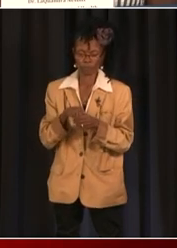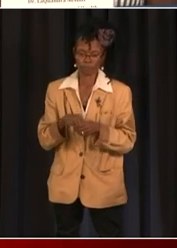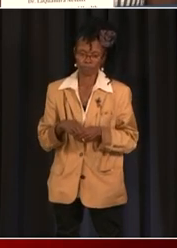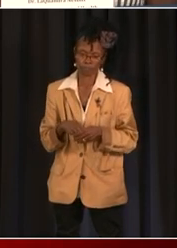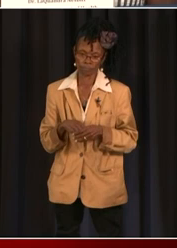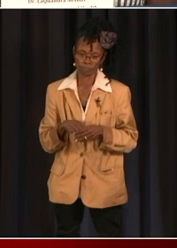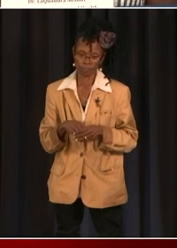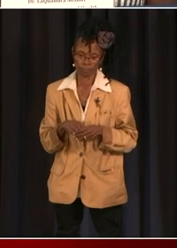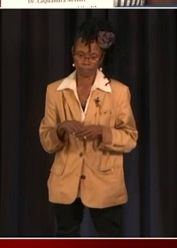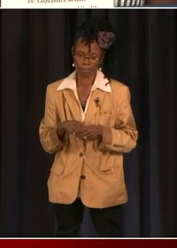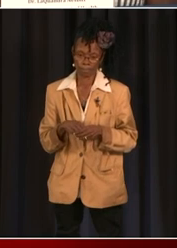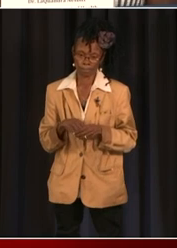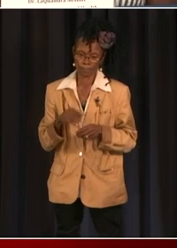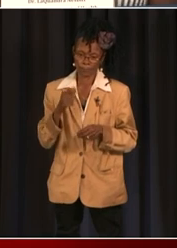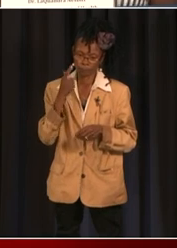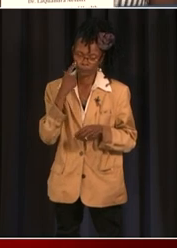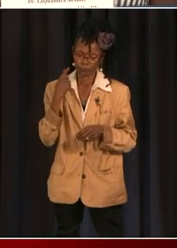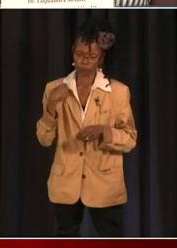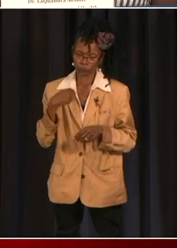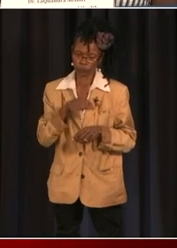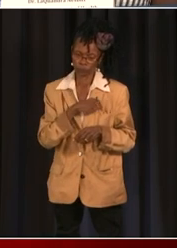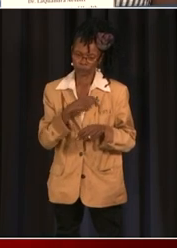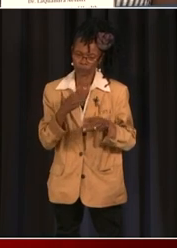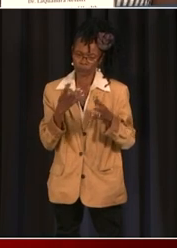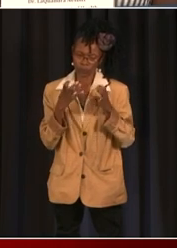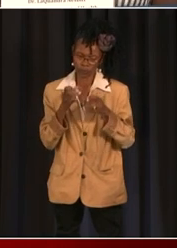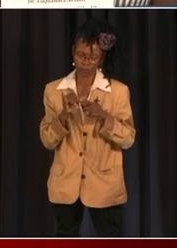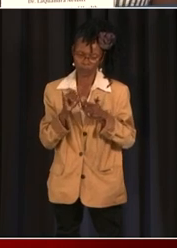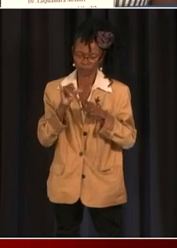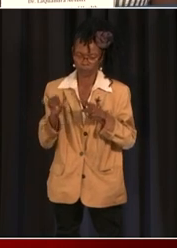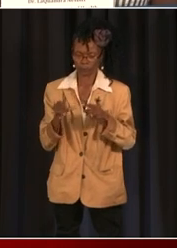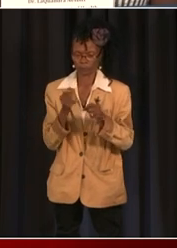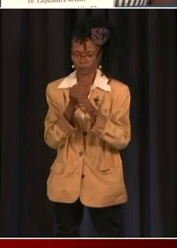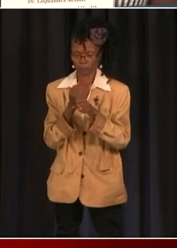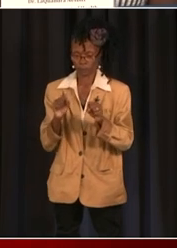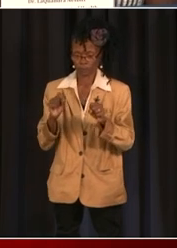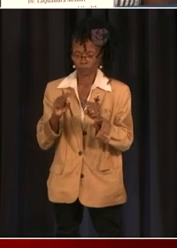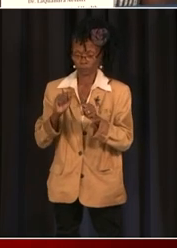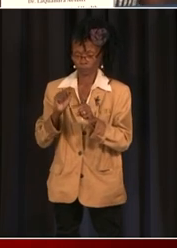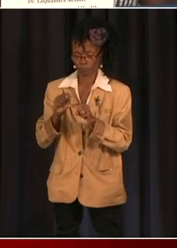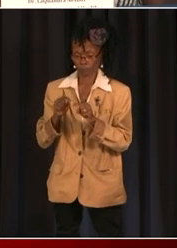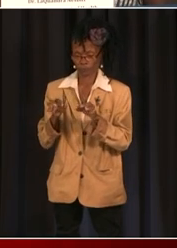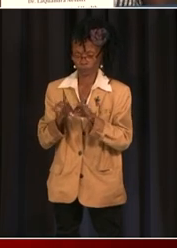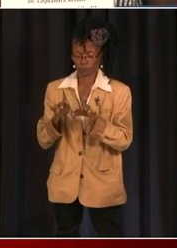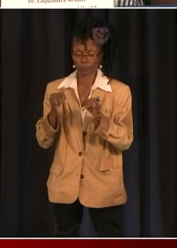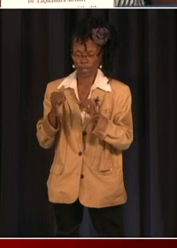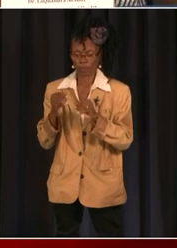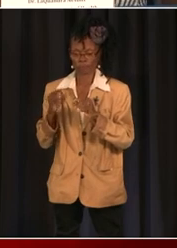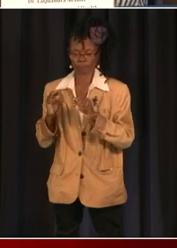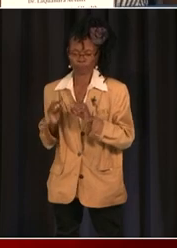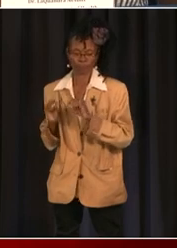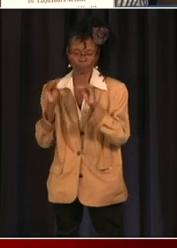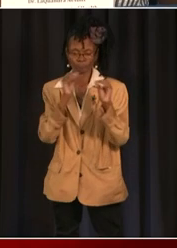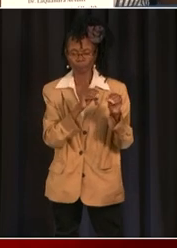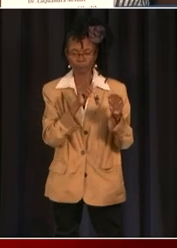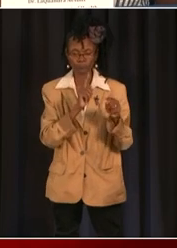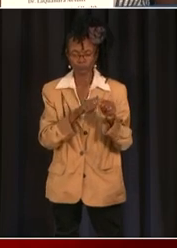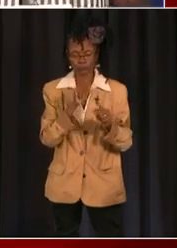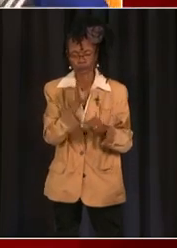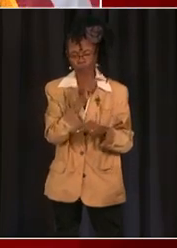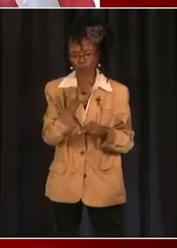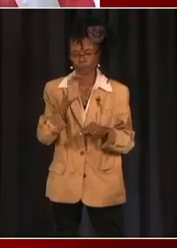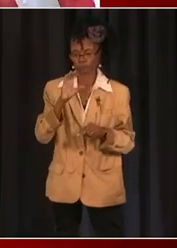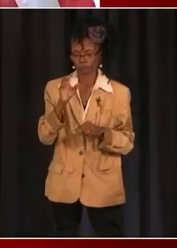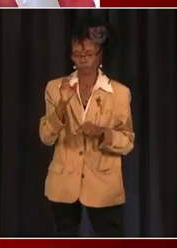their unvaccinated family members safe. And now I'll turn it to Chancellor Farabee. Thank you, Dr.